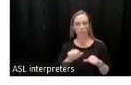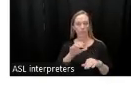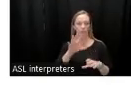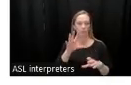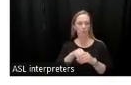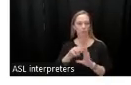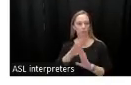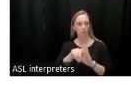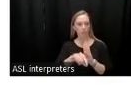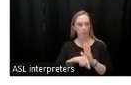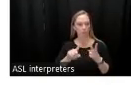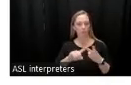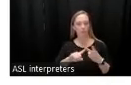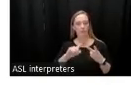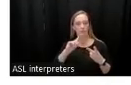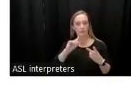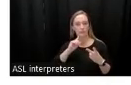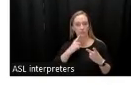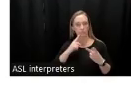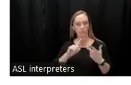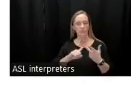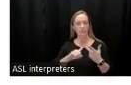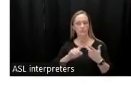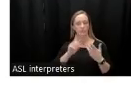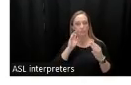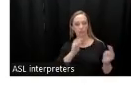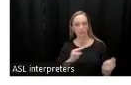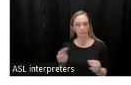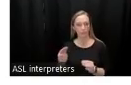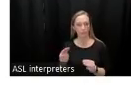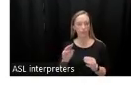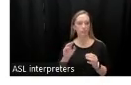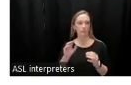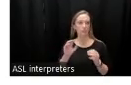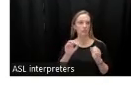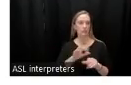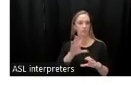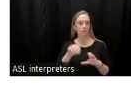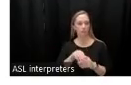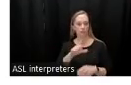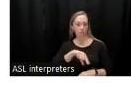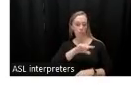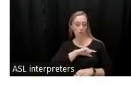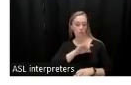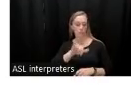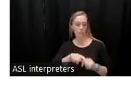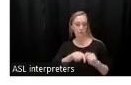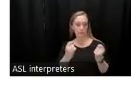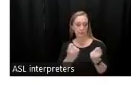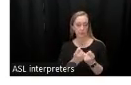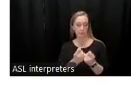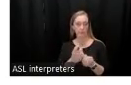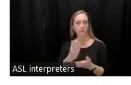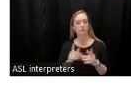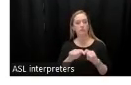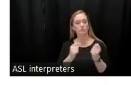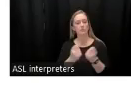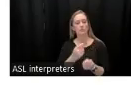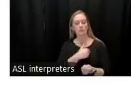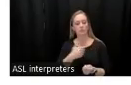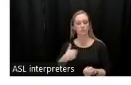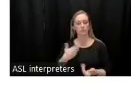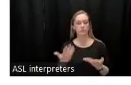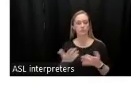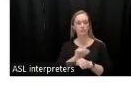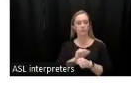and methodology, factor into the qualifications of the team. Team members may actually be located in different institutional settings.